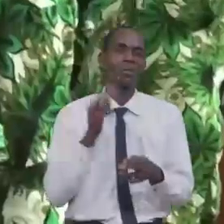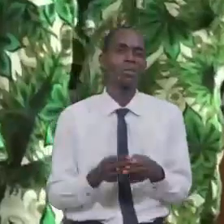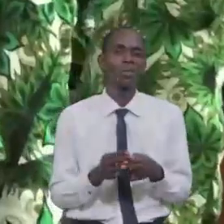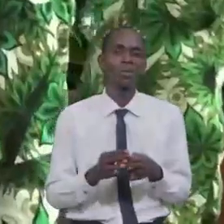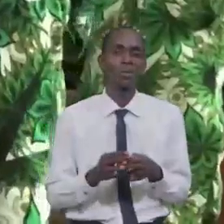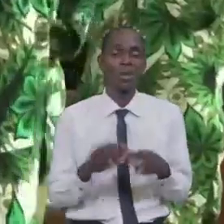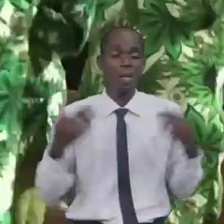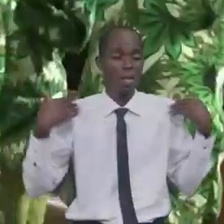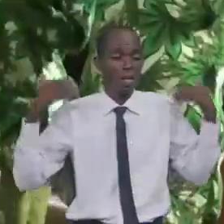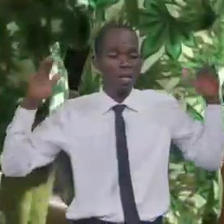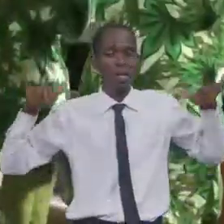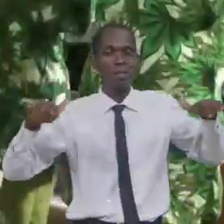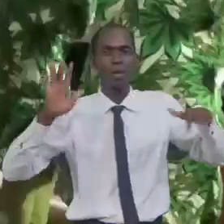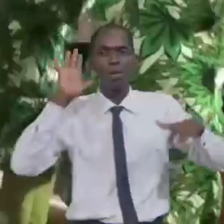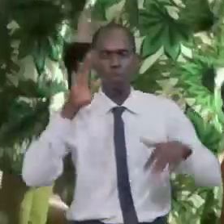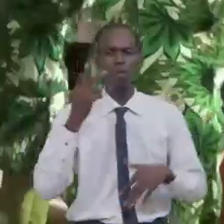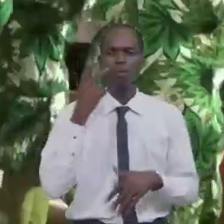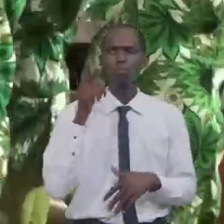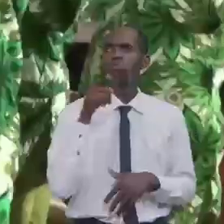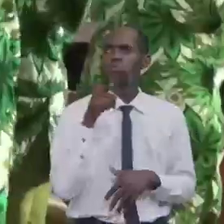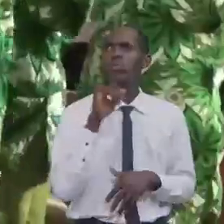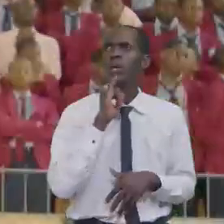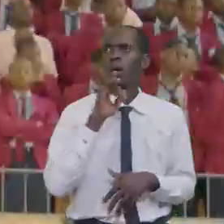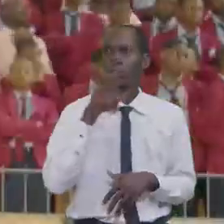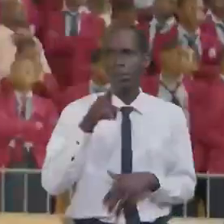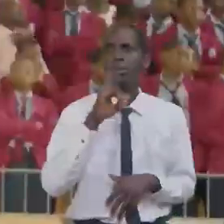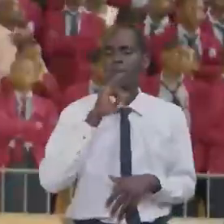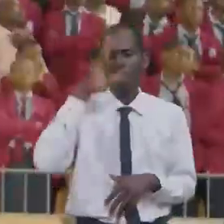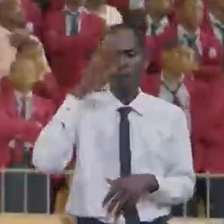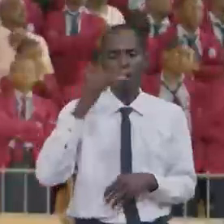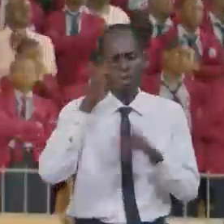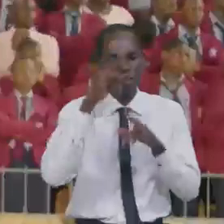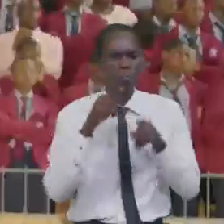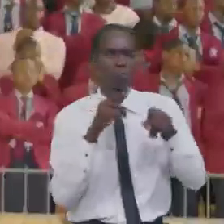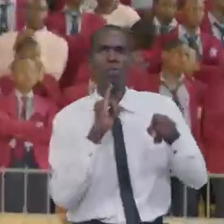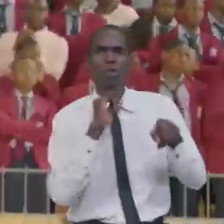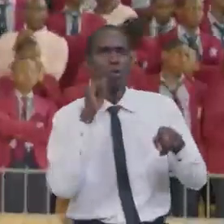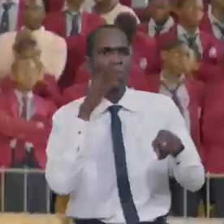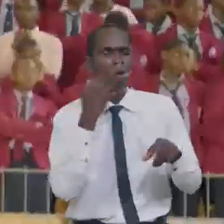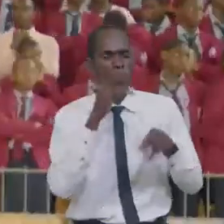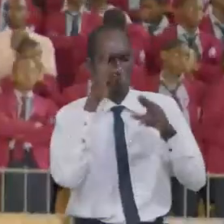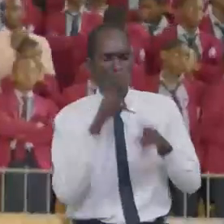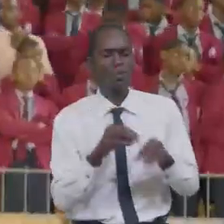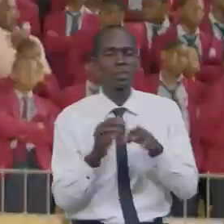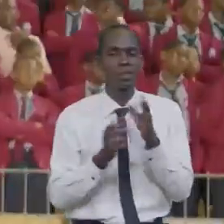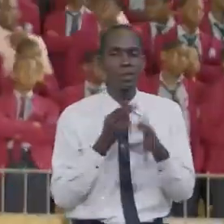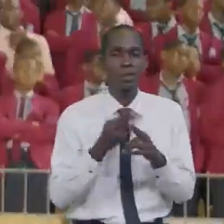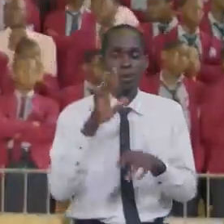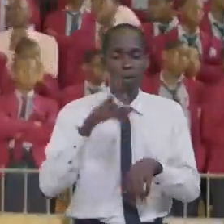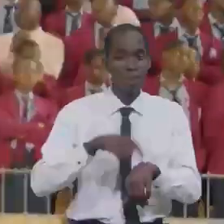Angels will see you are a man of honor. You are a woman of honor. Your time has